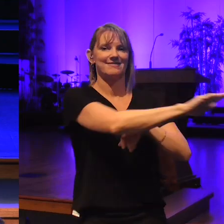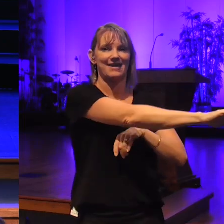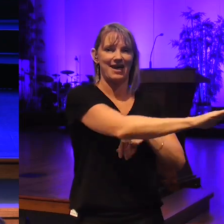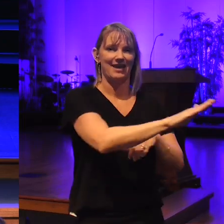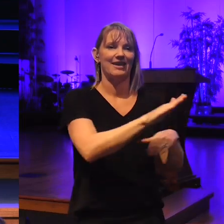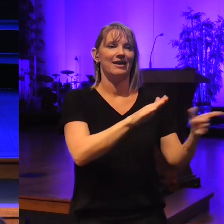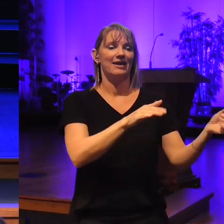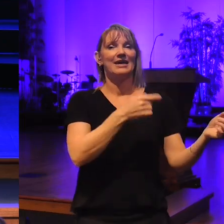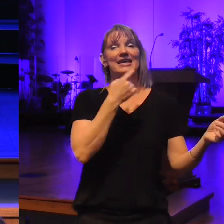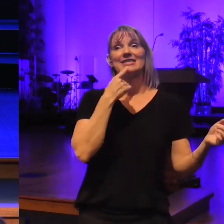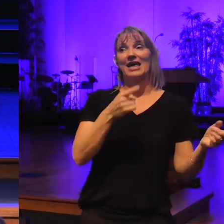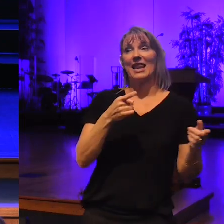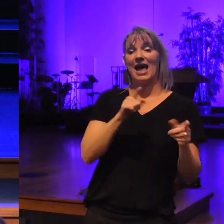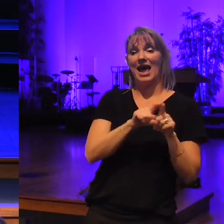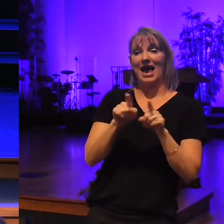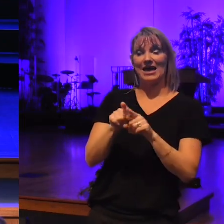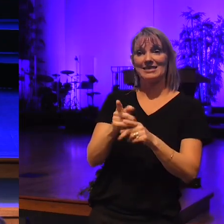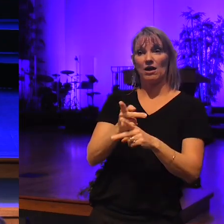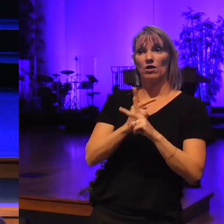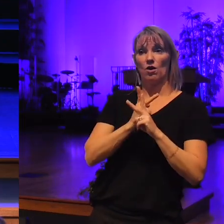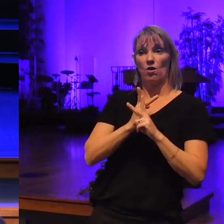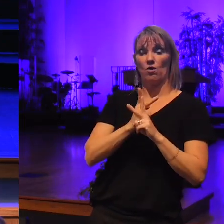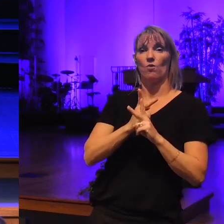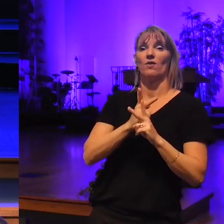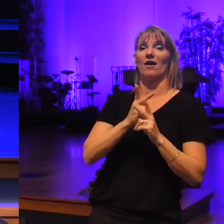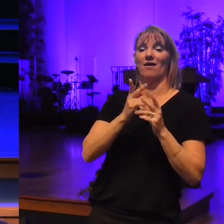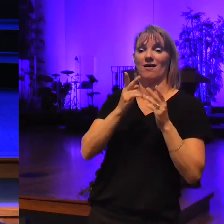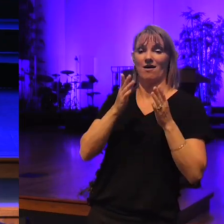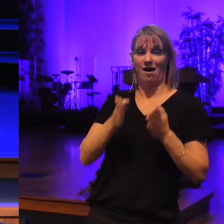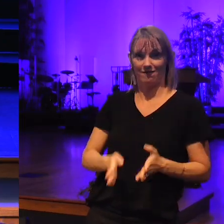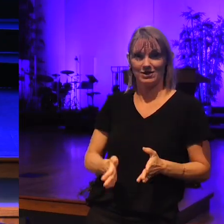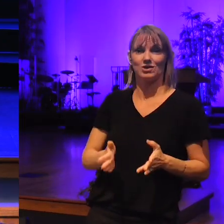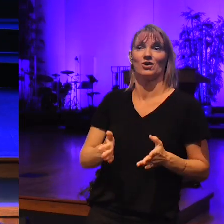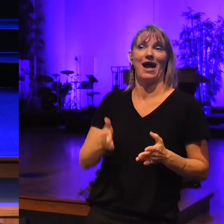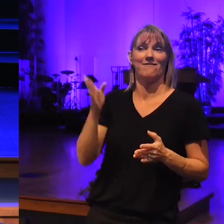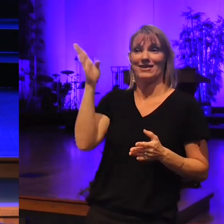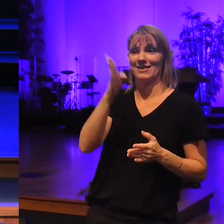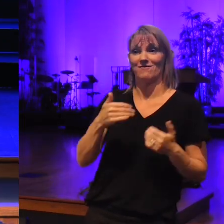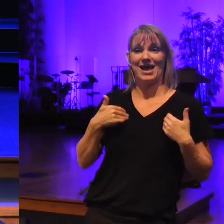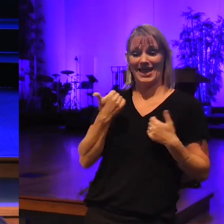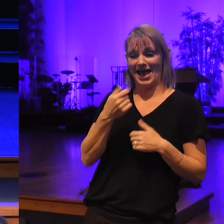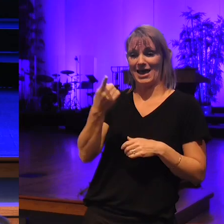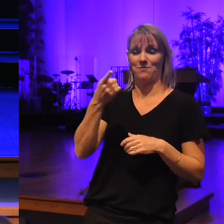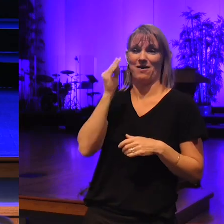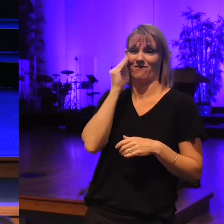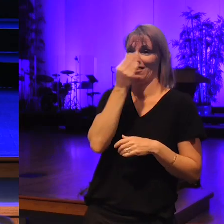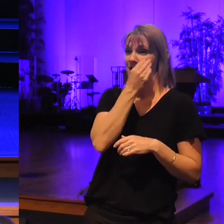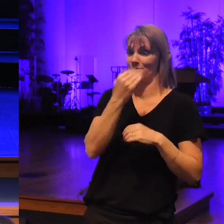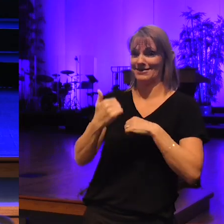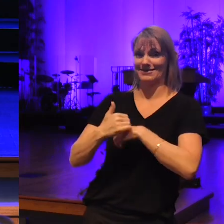said, as a loan officer, I've never had anyone ever send me flowers.